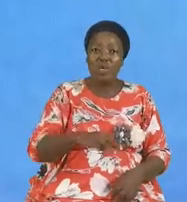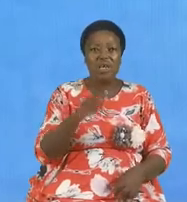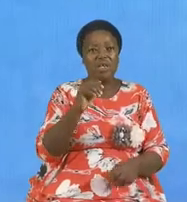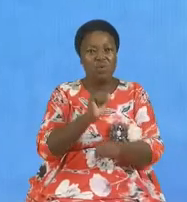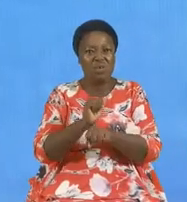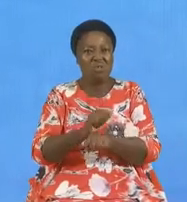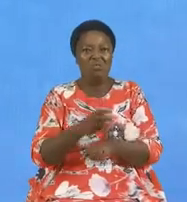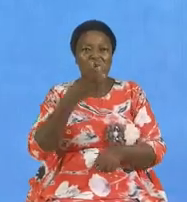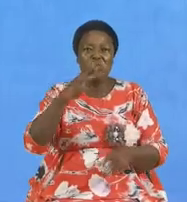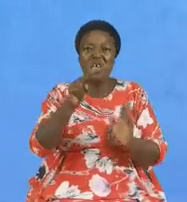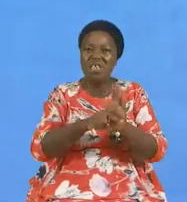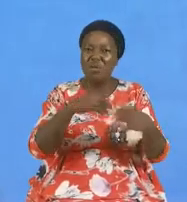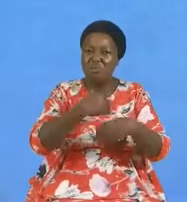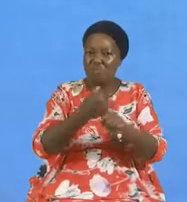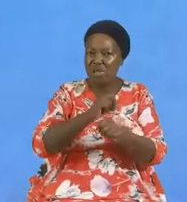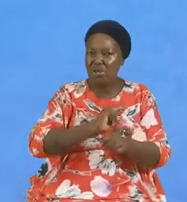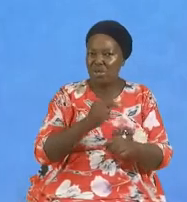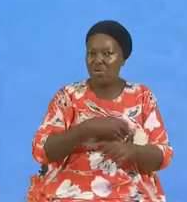works,